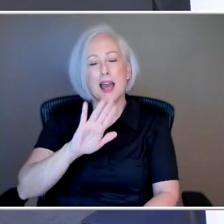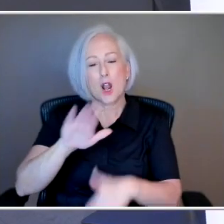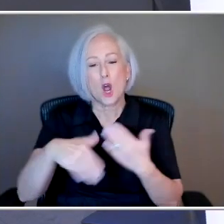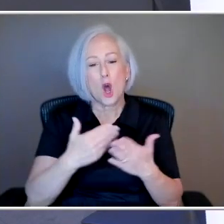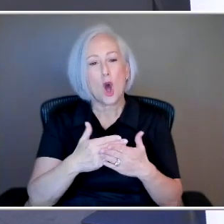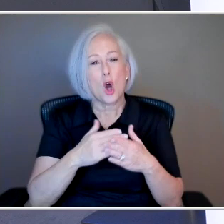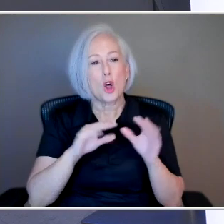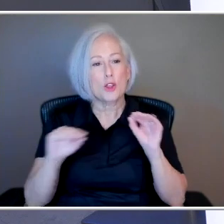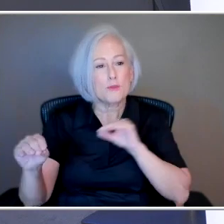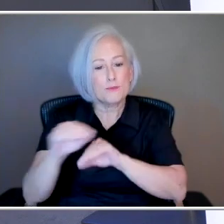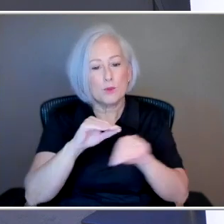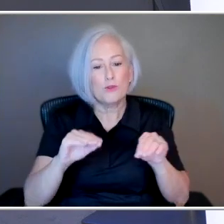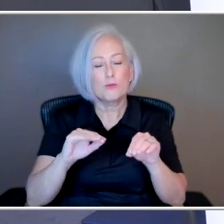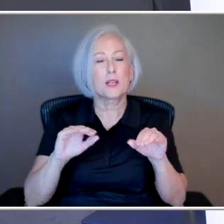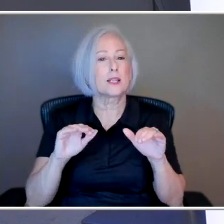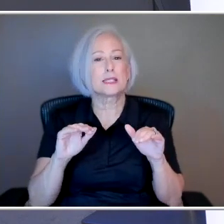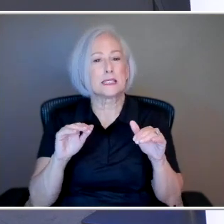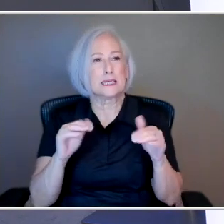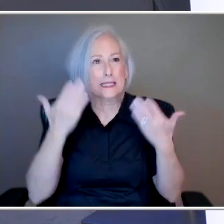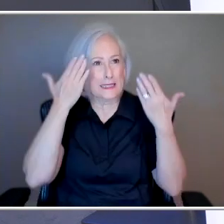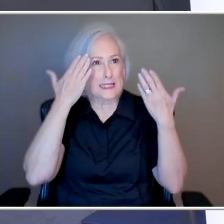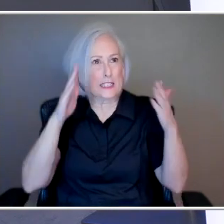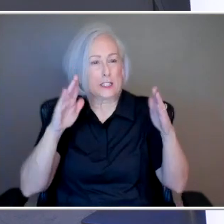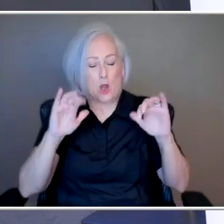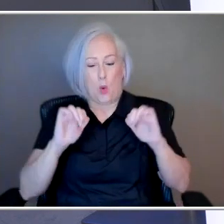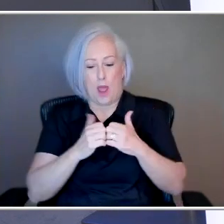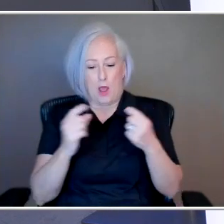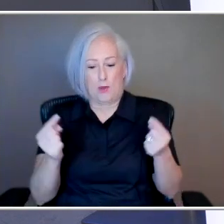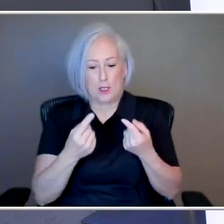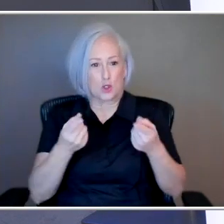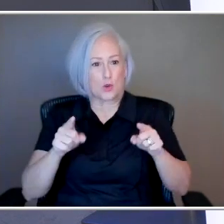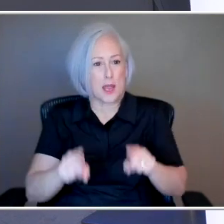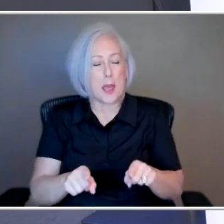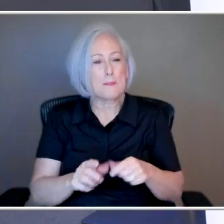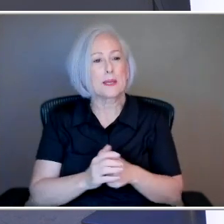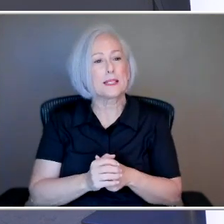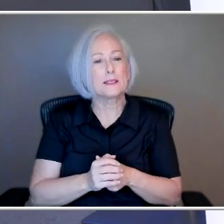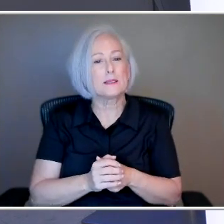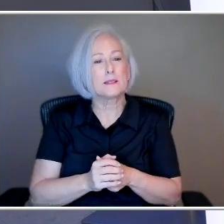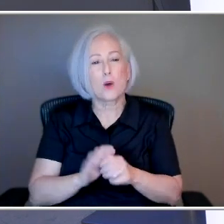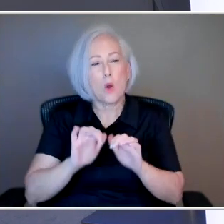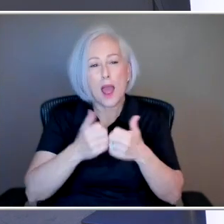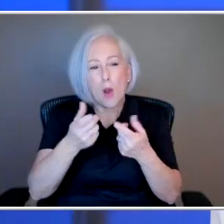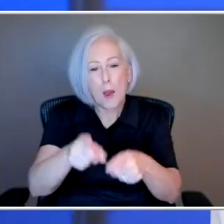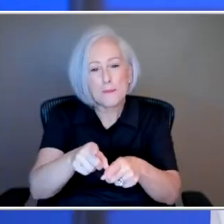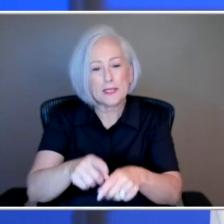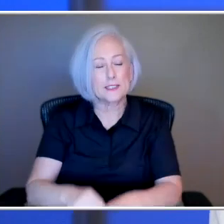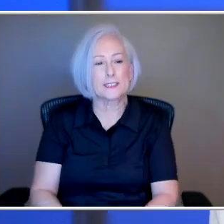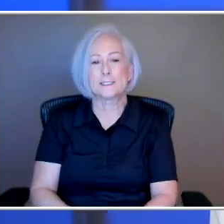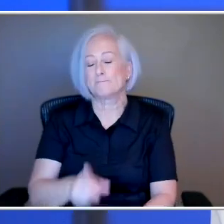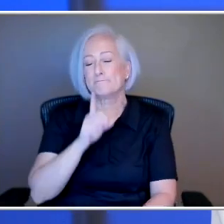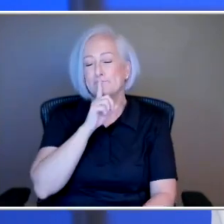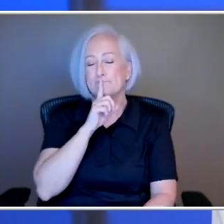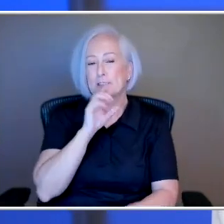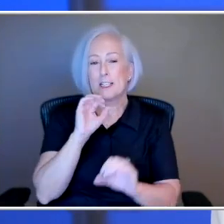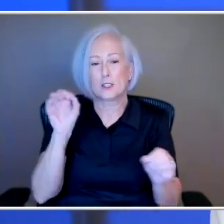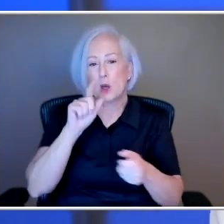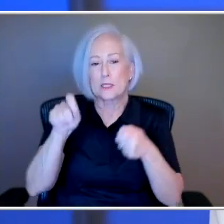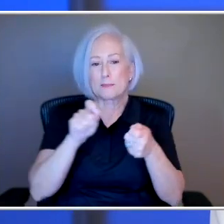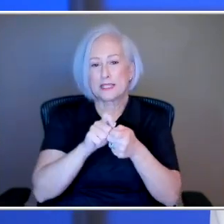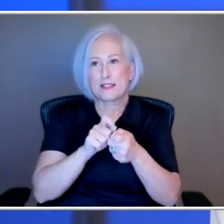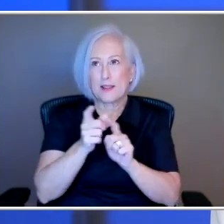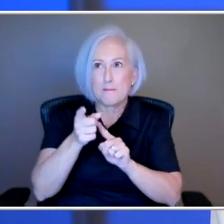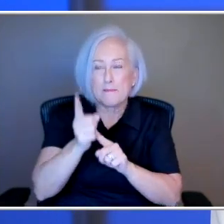that injury occurred. Does he know the moment in which this occurred or how it happened? Yeah, he did not have a specific moment, which most of the time it's just something